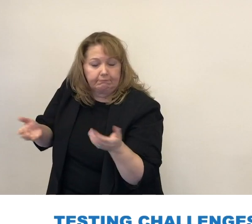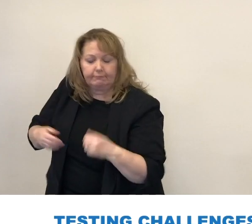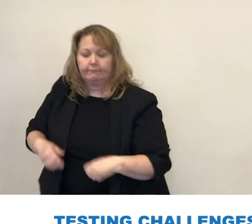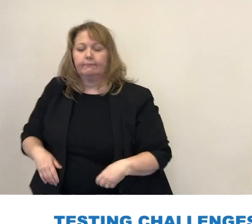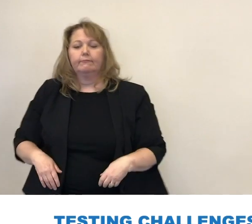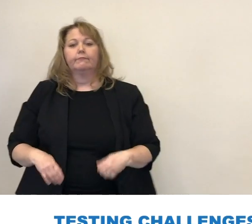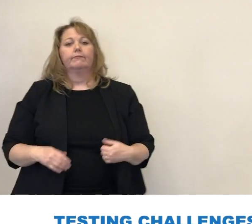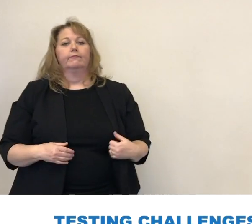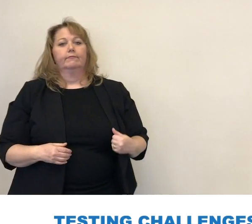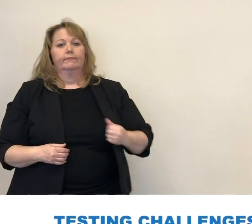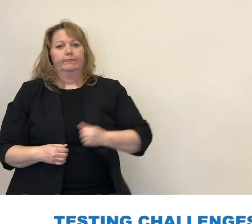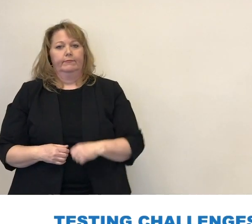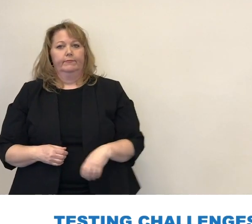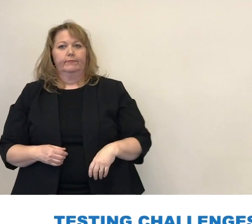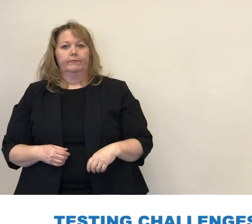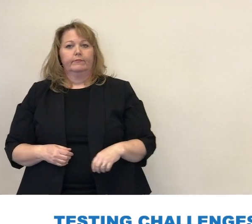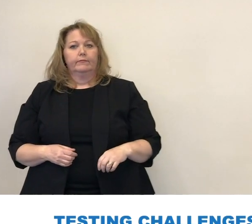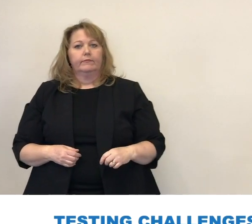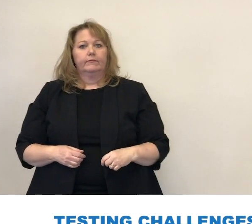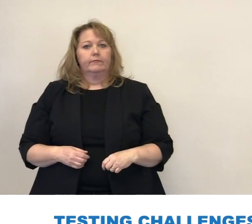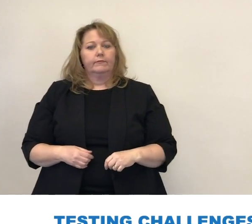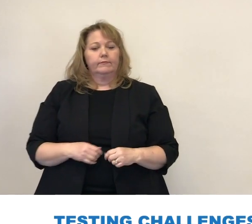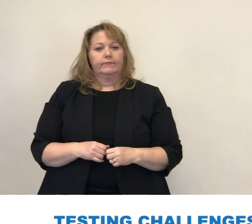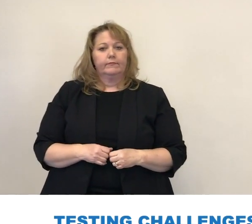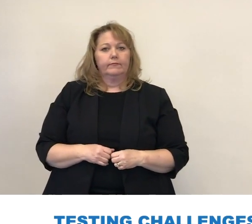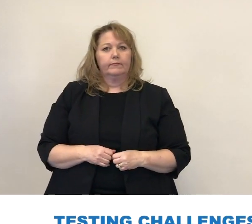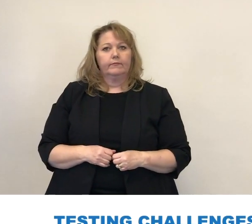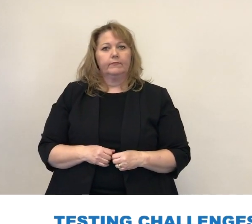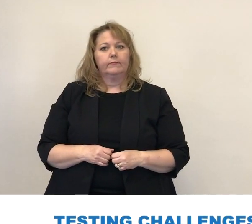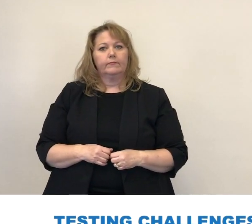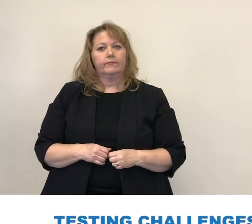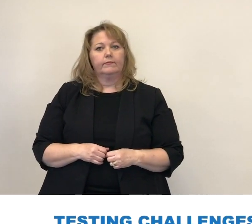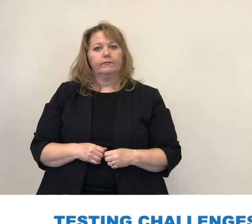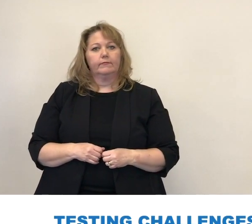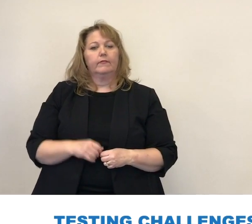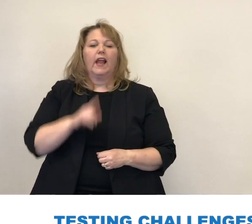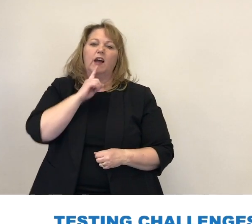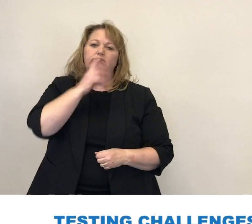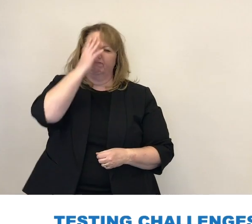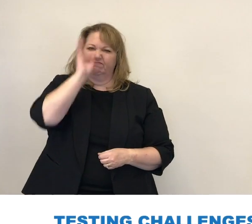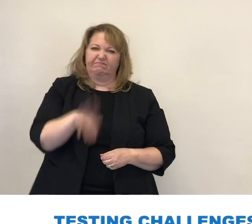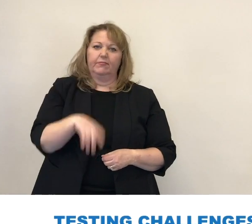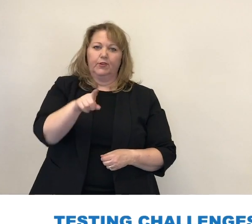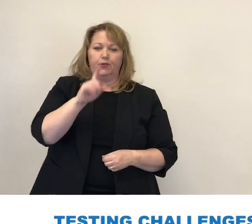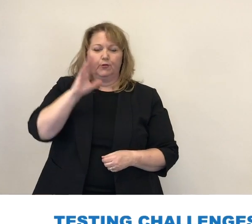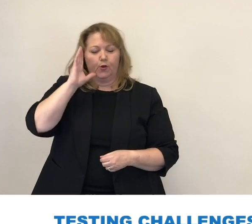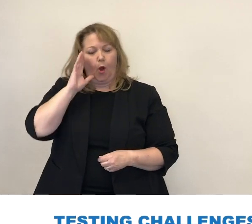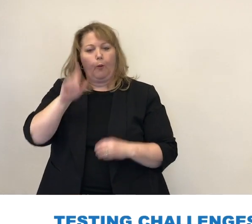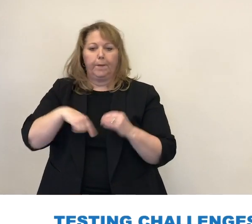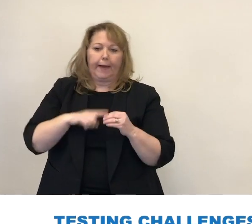Now, everybody that's paid attention to the news and has heard about testing has probably heard the first thing about